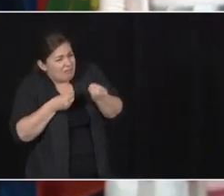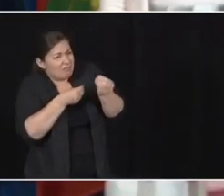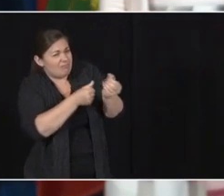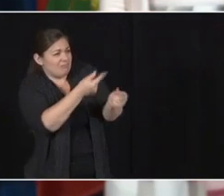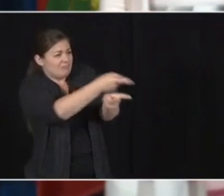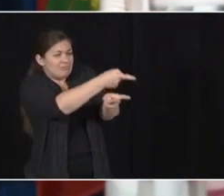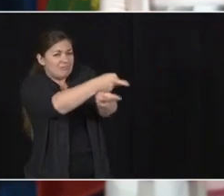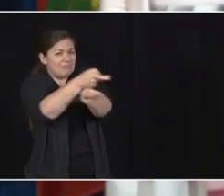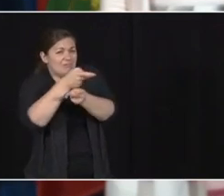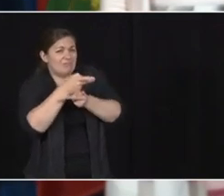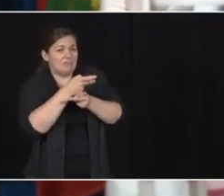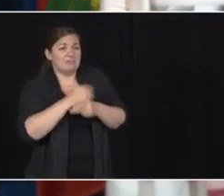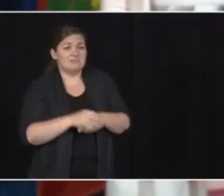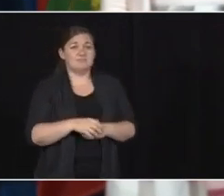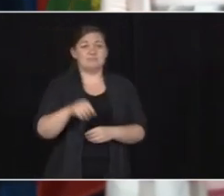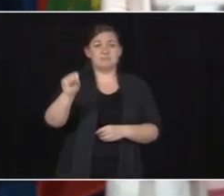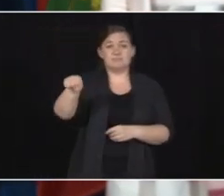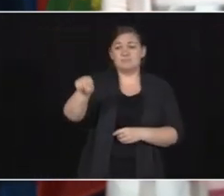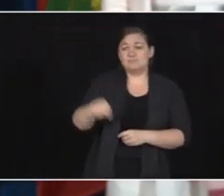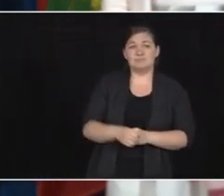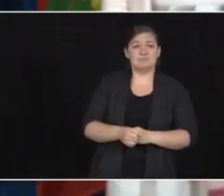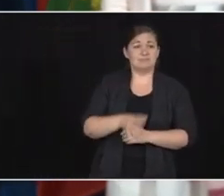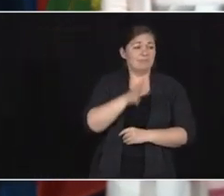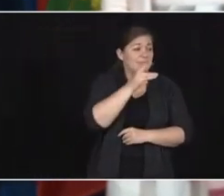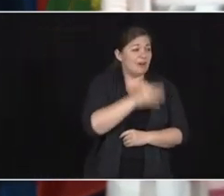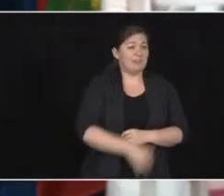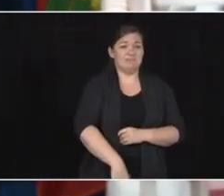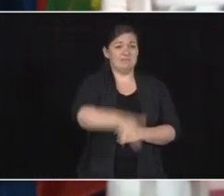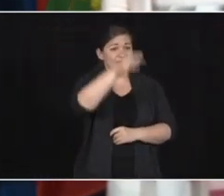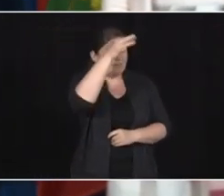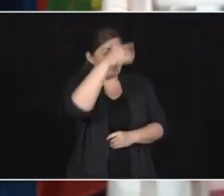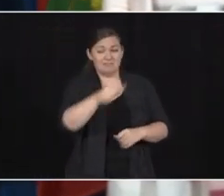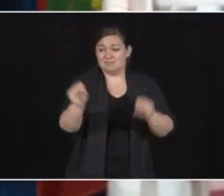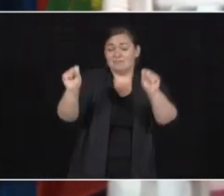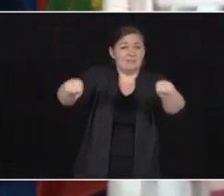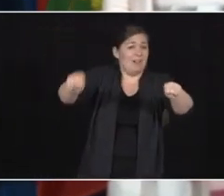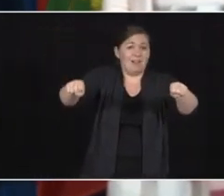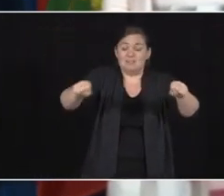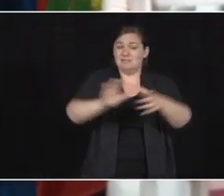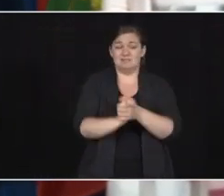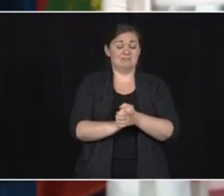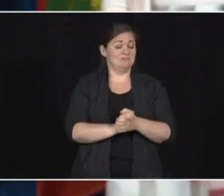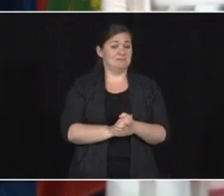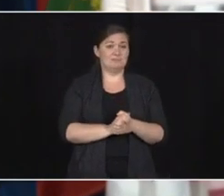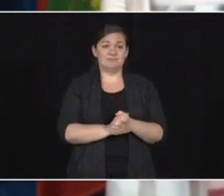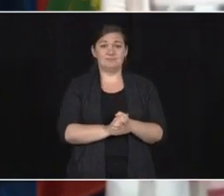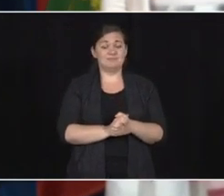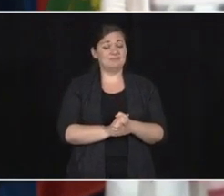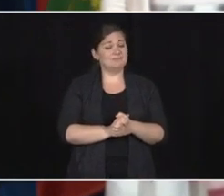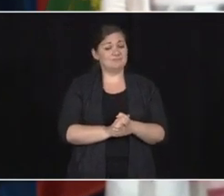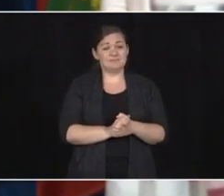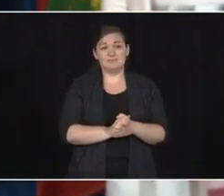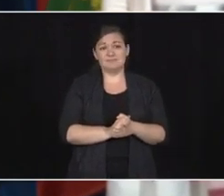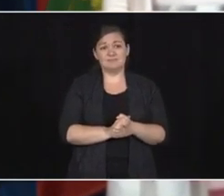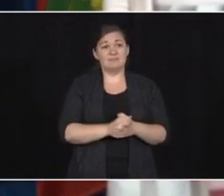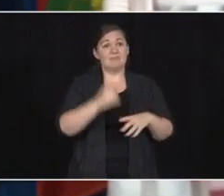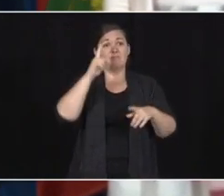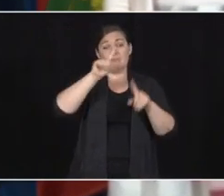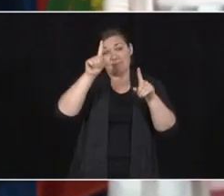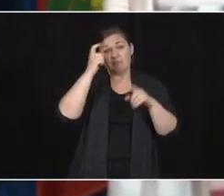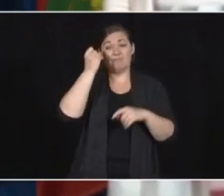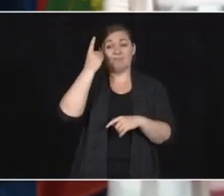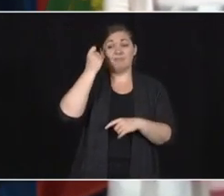if it's your mother, your father in long-term care, 100%. But really feasibly, we need the federal